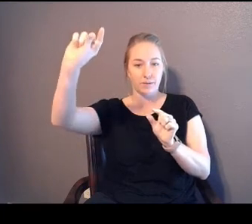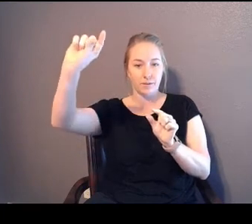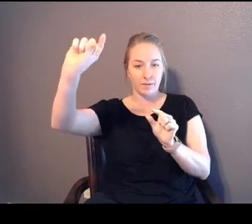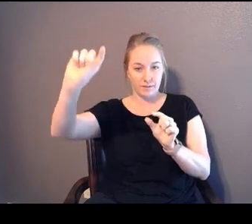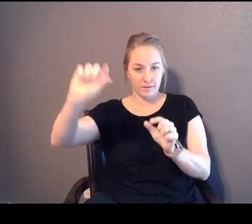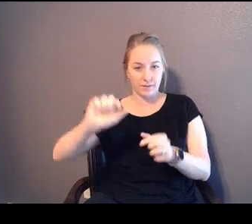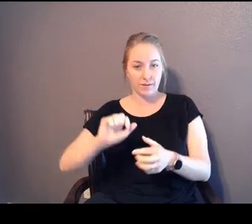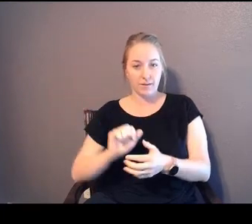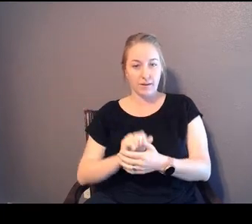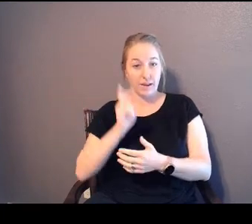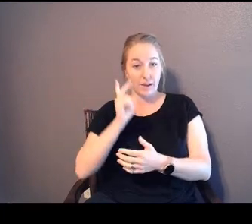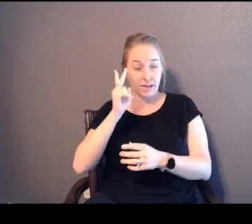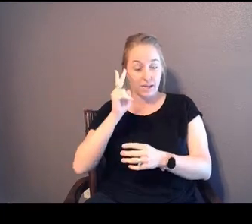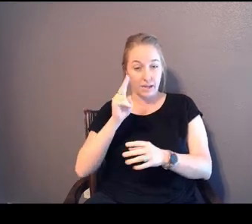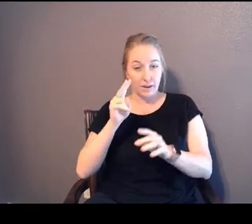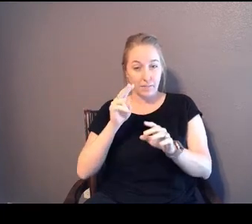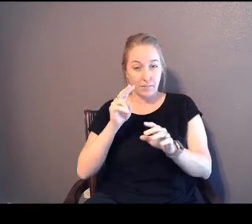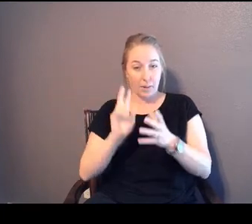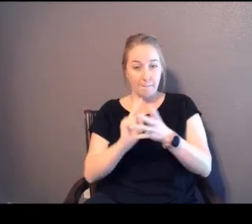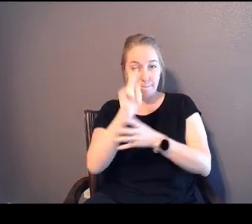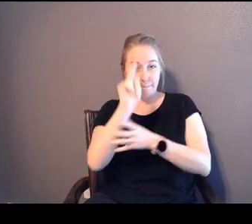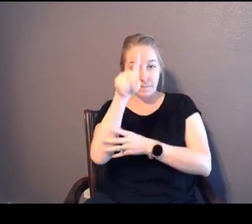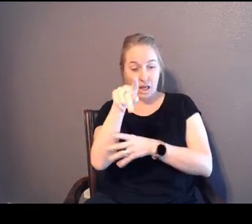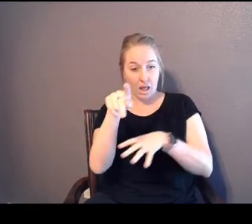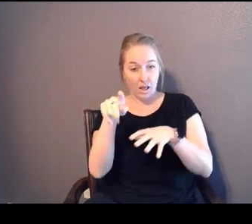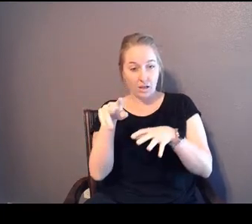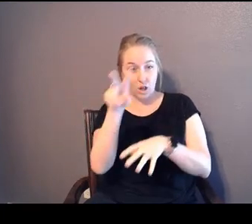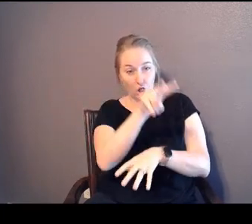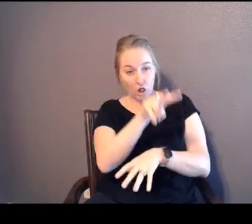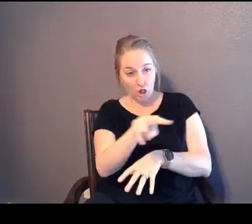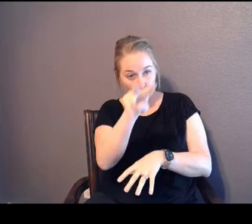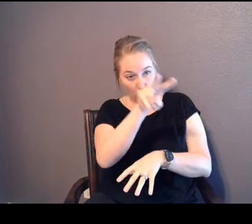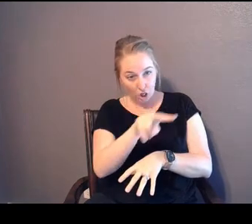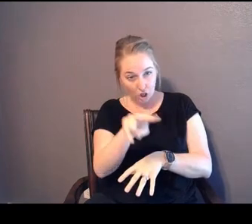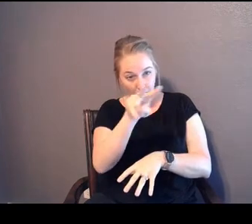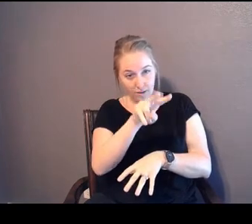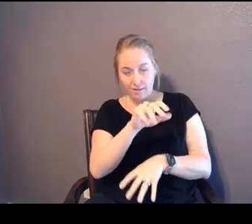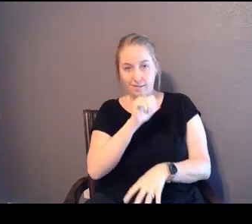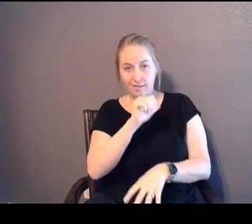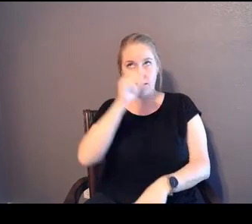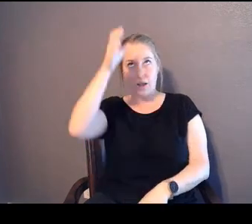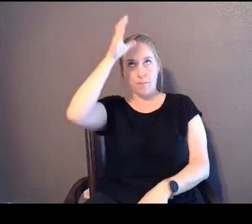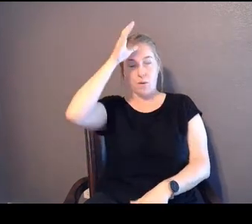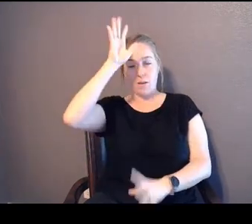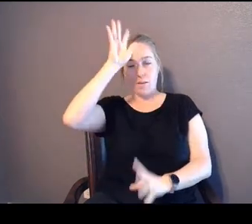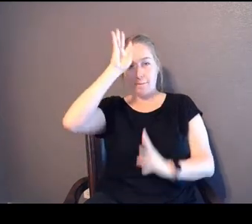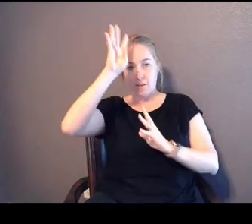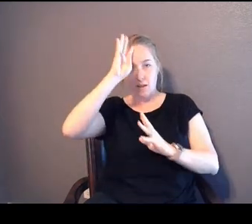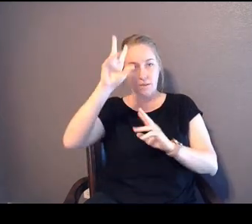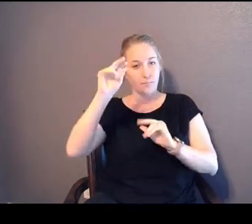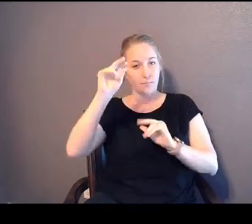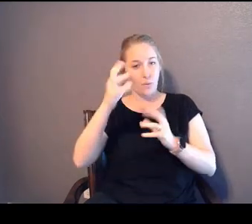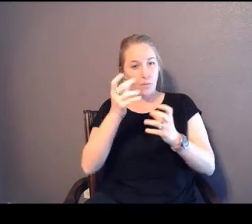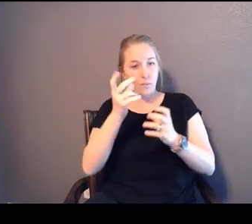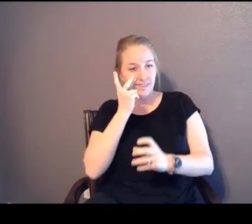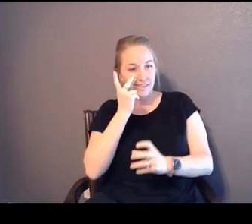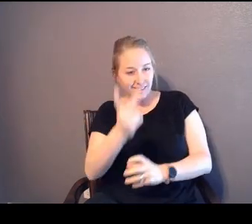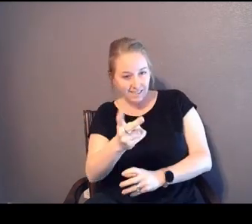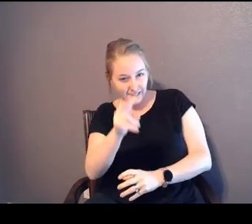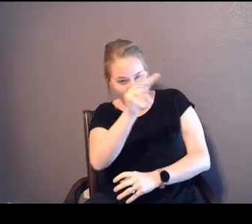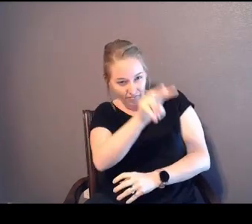don't want to draw any old stem that my brain invents. I want to draw the stems that I really